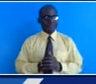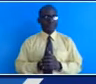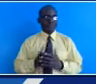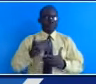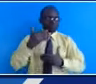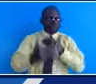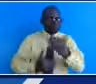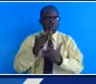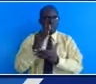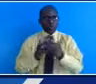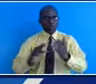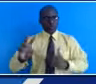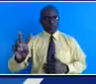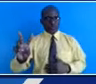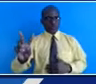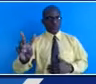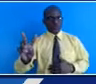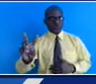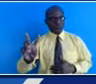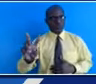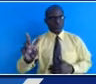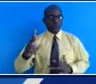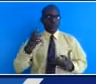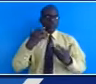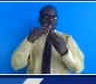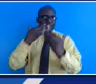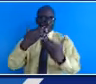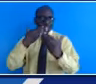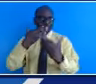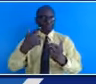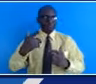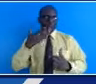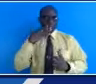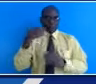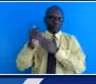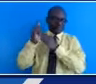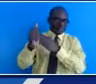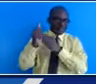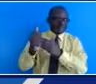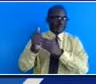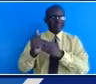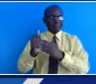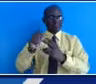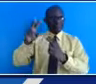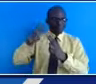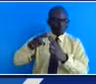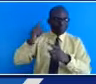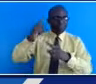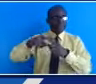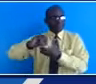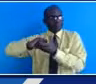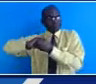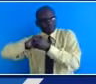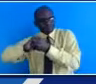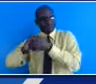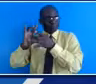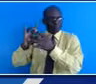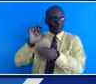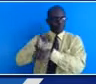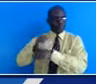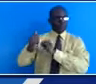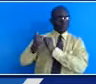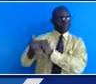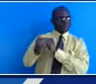time in partnership with all the 45 local governments in Westchester County. Anytime we needed help with something, if we needed masks for our